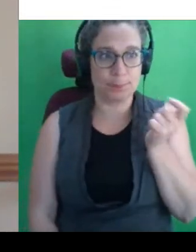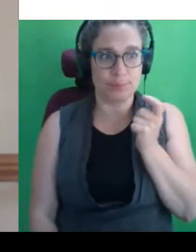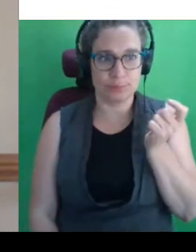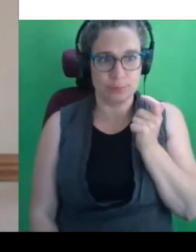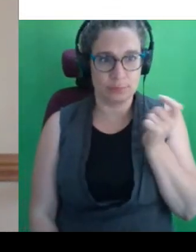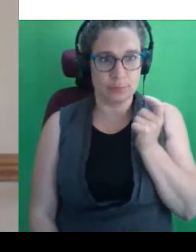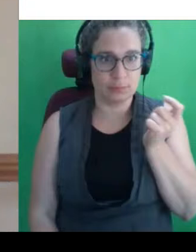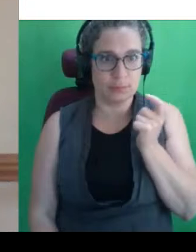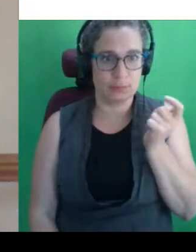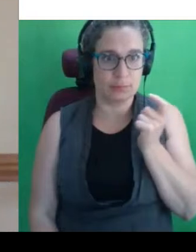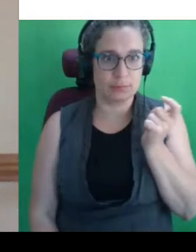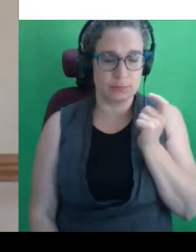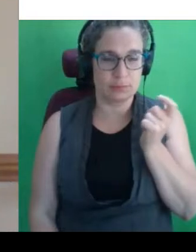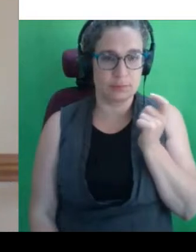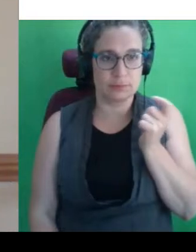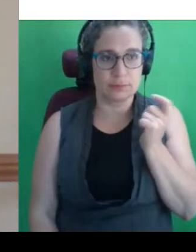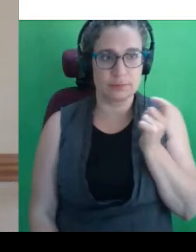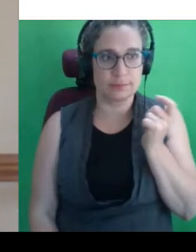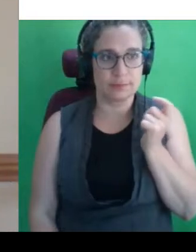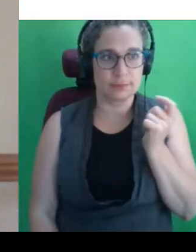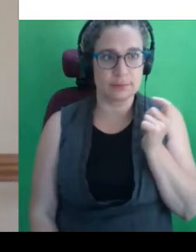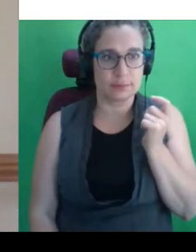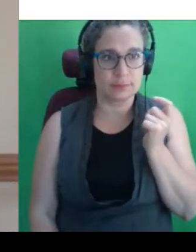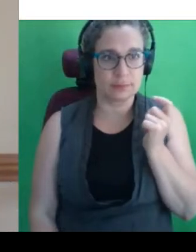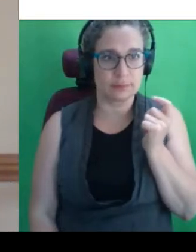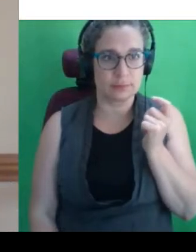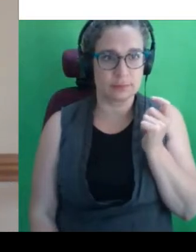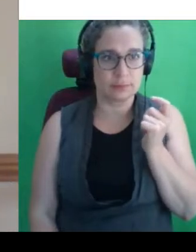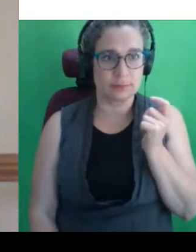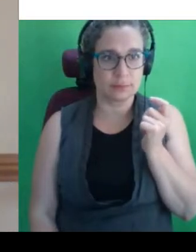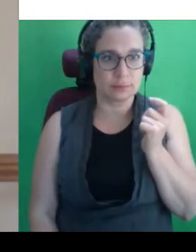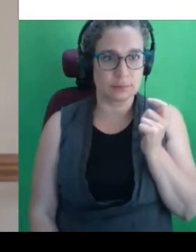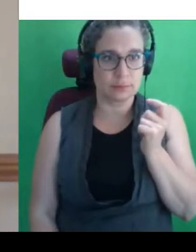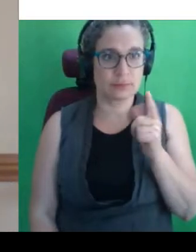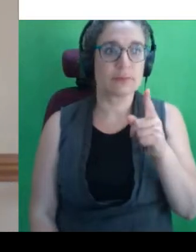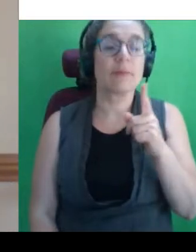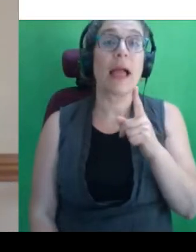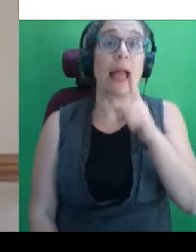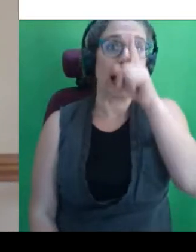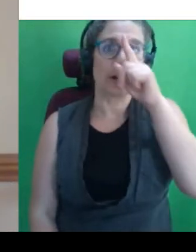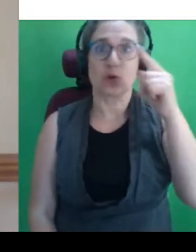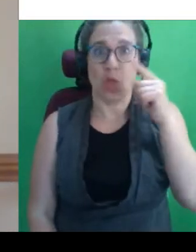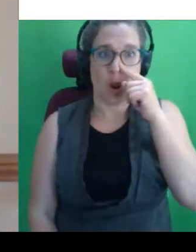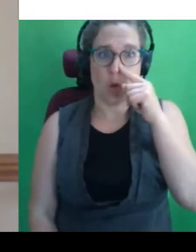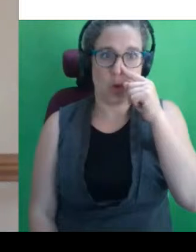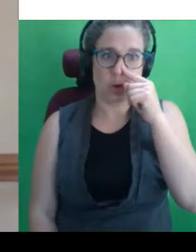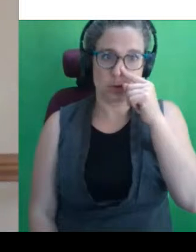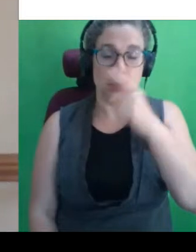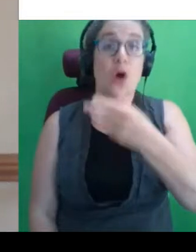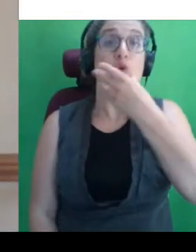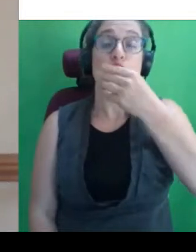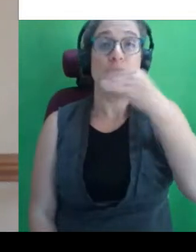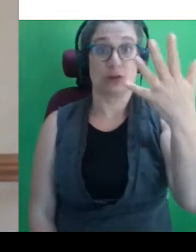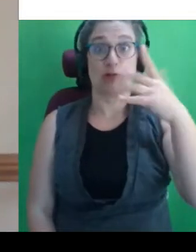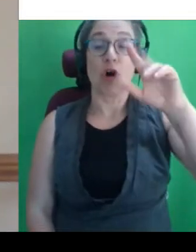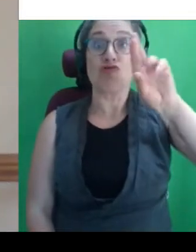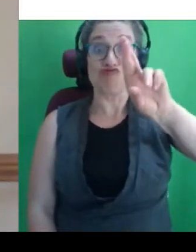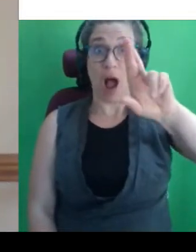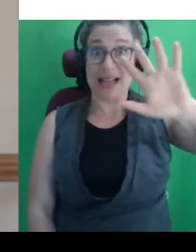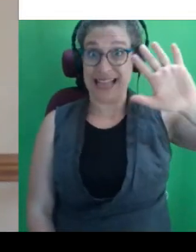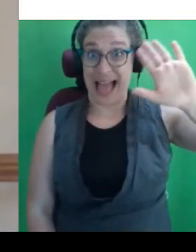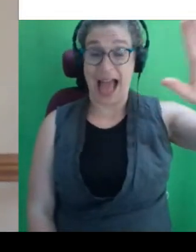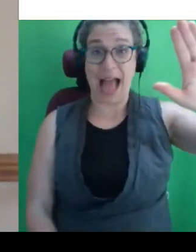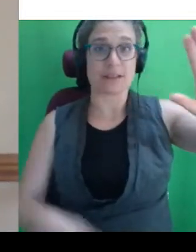and then you're going to pop the nozzle inside the nose. Now you're going to use your right hand for your left nostril and